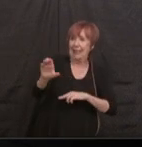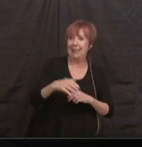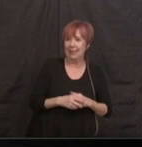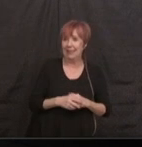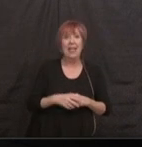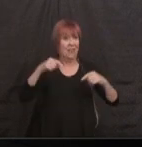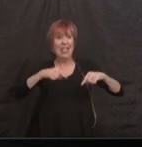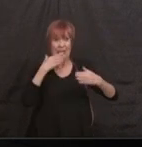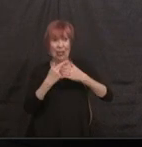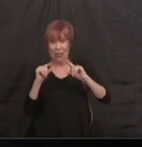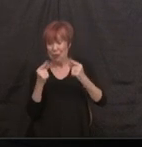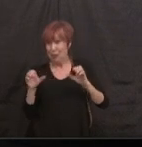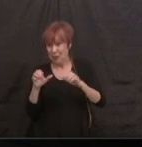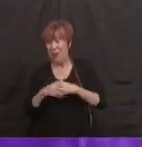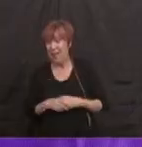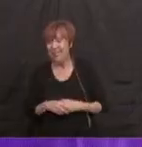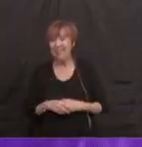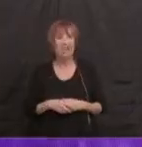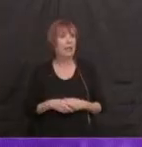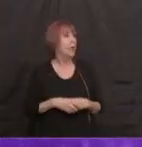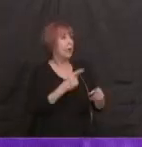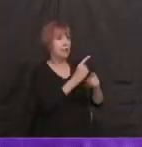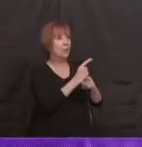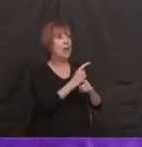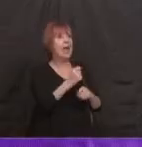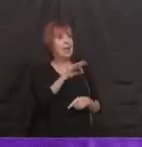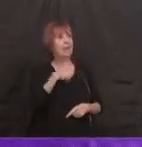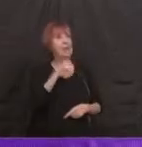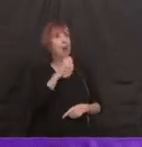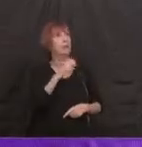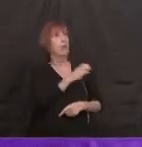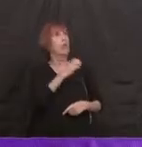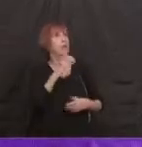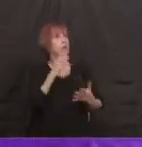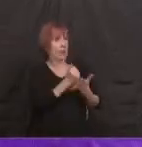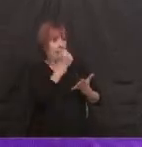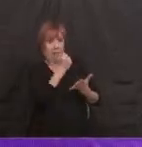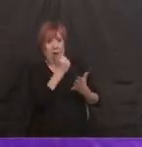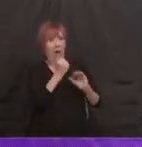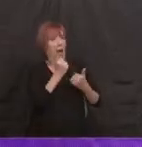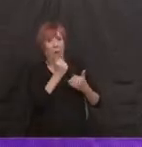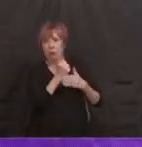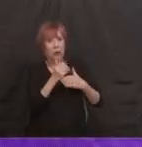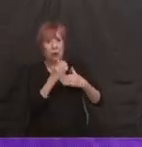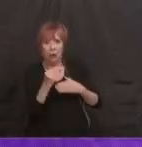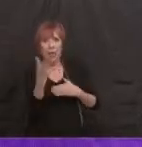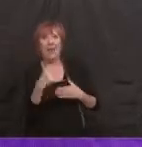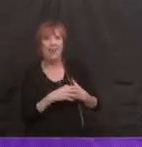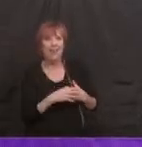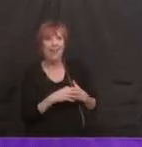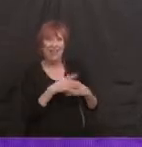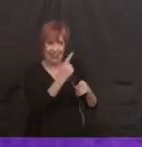so powerful. How can we all stand in our power? And if we aren't standing in our power, how can we even share that? So the importance of giving ourselves